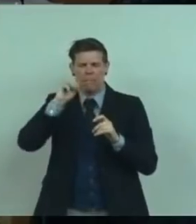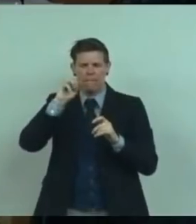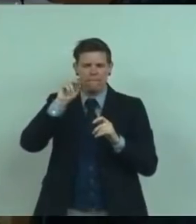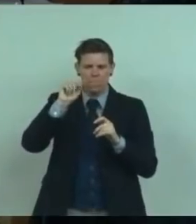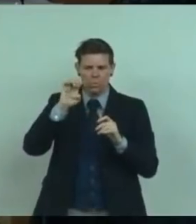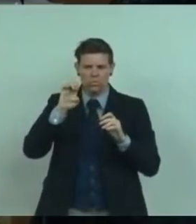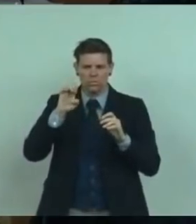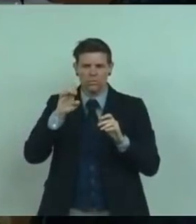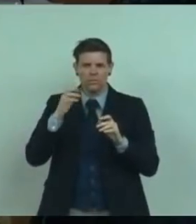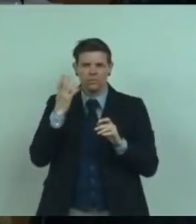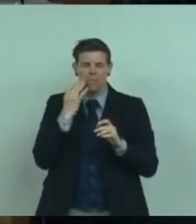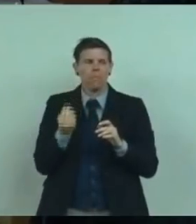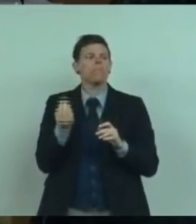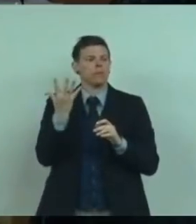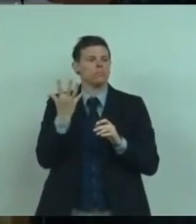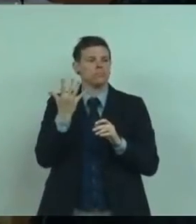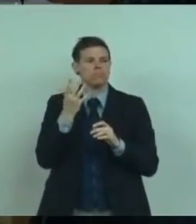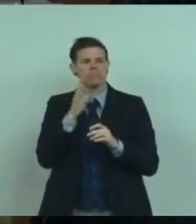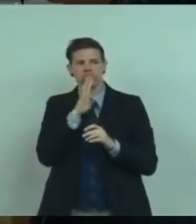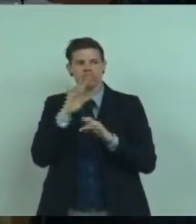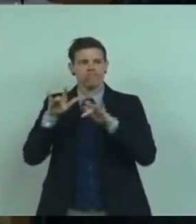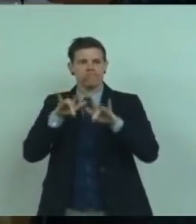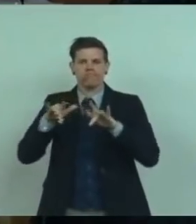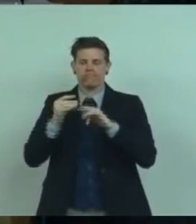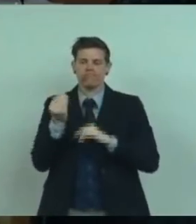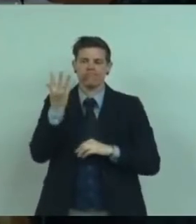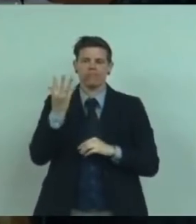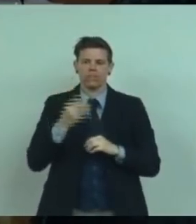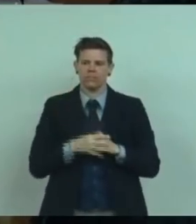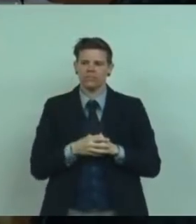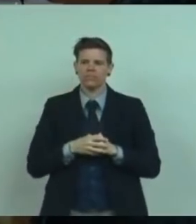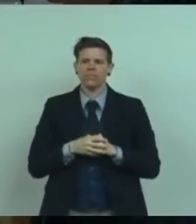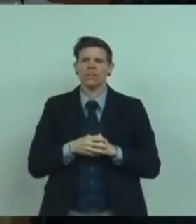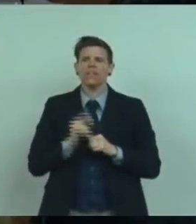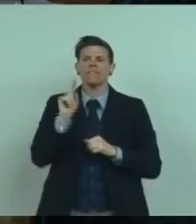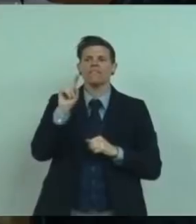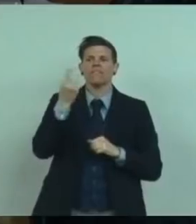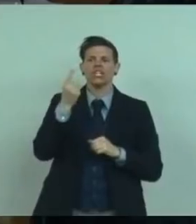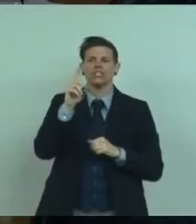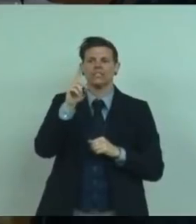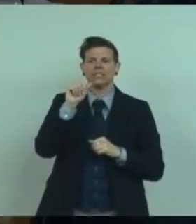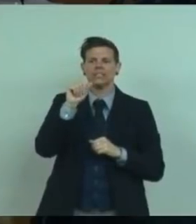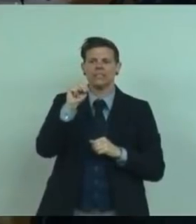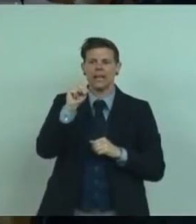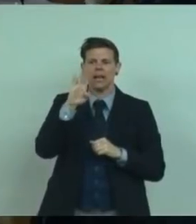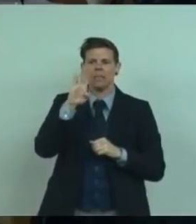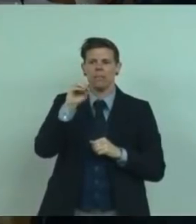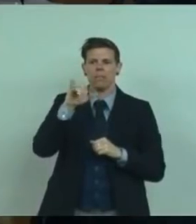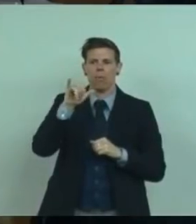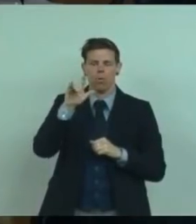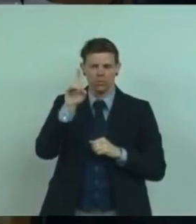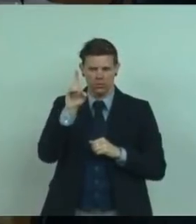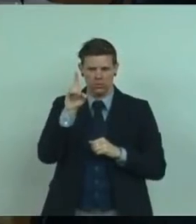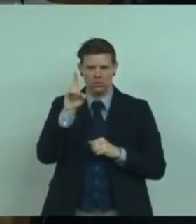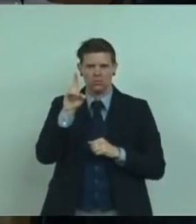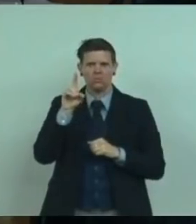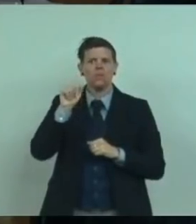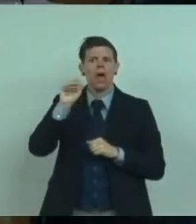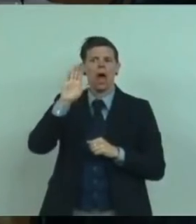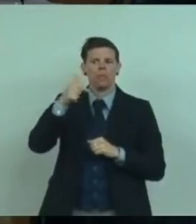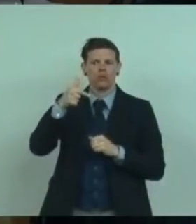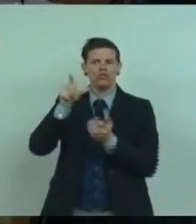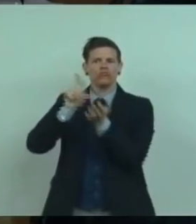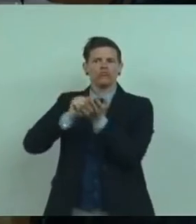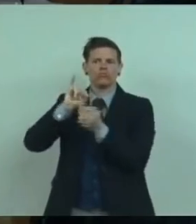patience. First up, we have Dan Boyd with the Albuquerque Journal. Dan, you are unmuted.